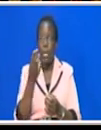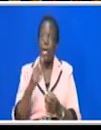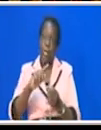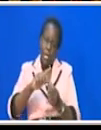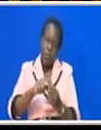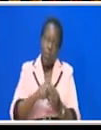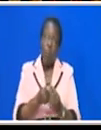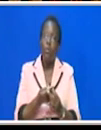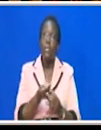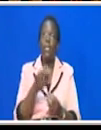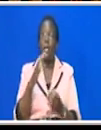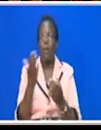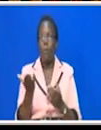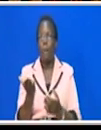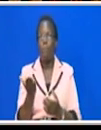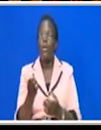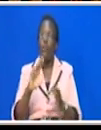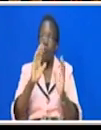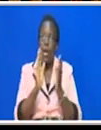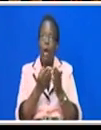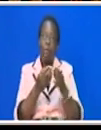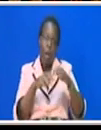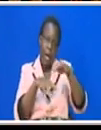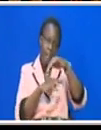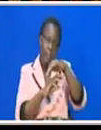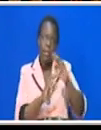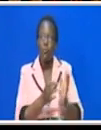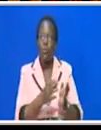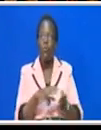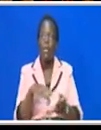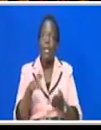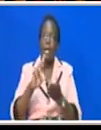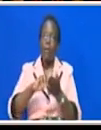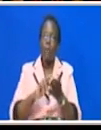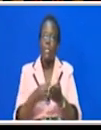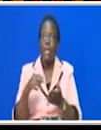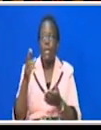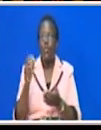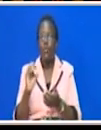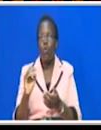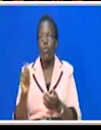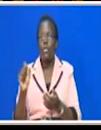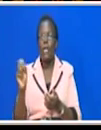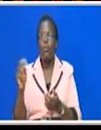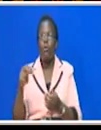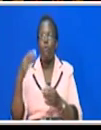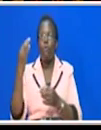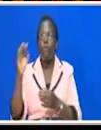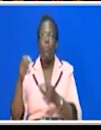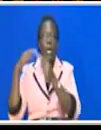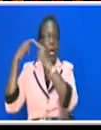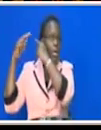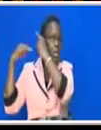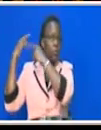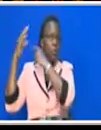a subtopic that refers to sources of information on history and government. Under that